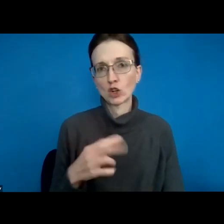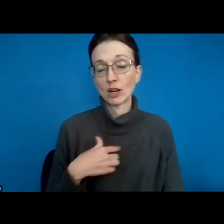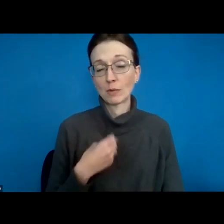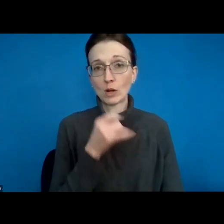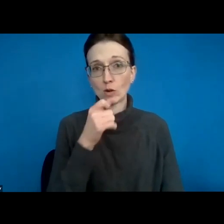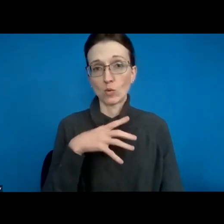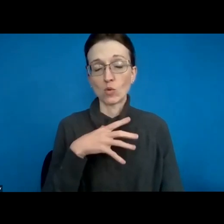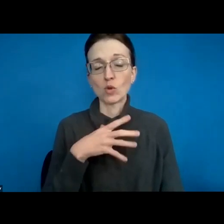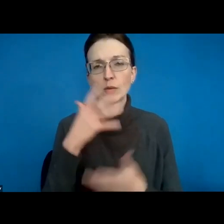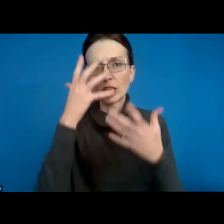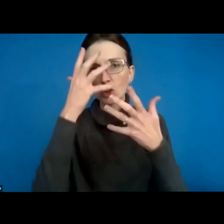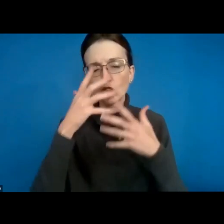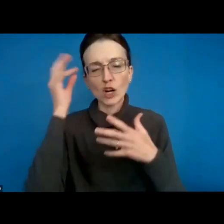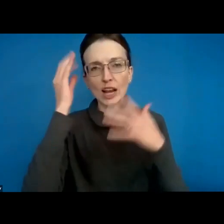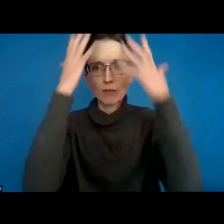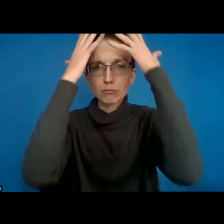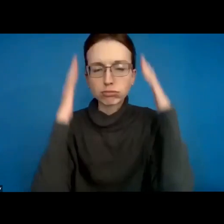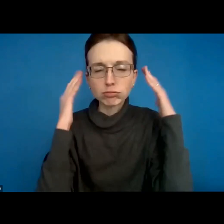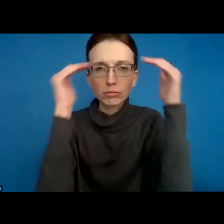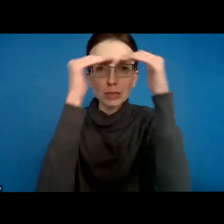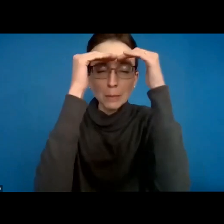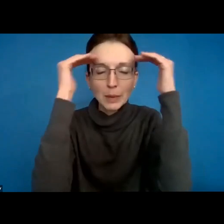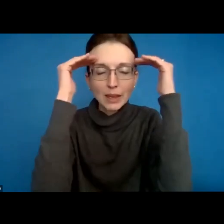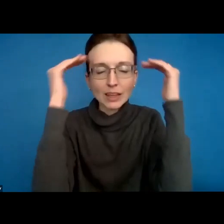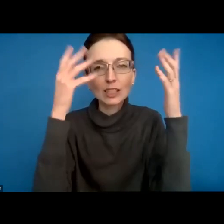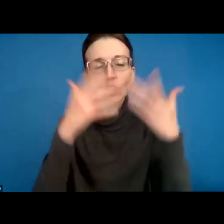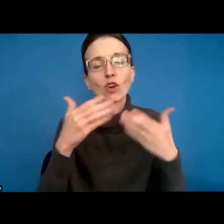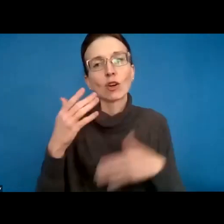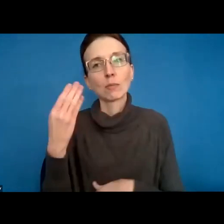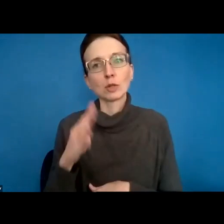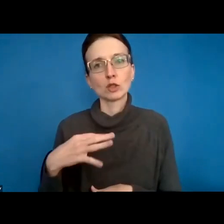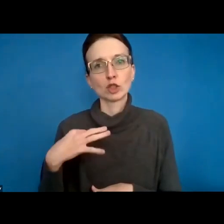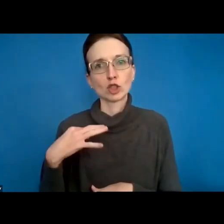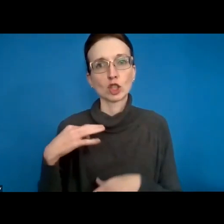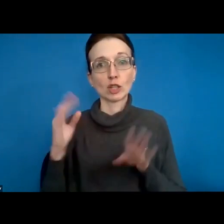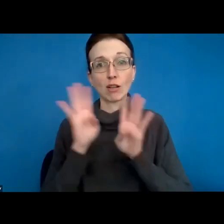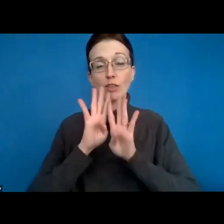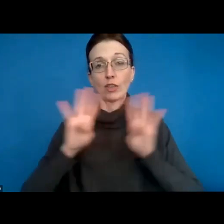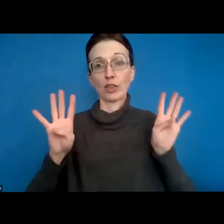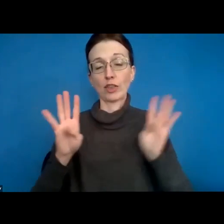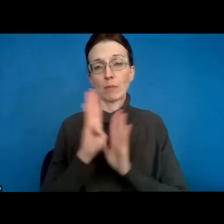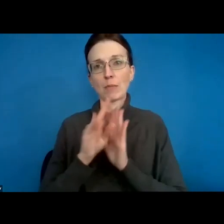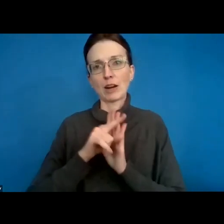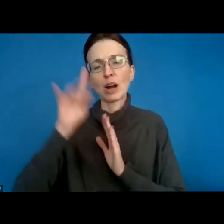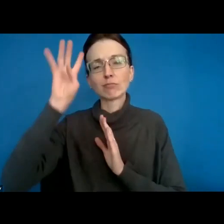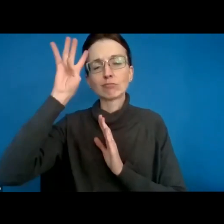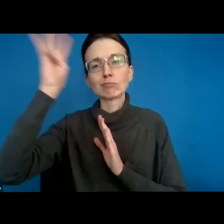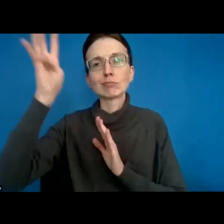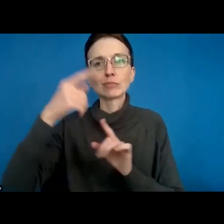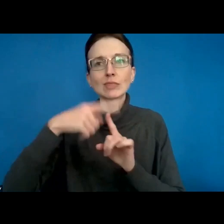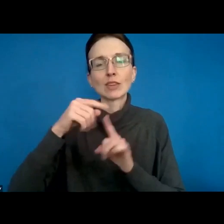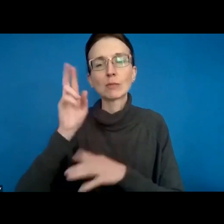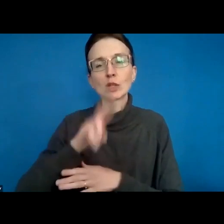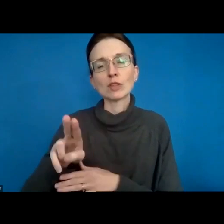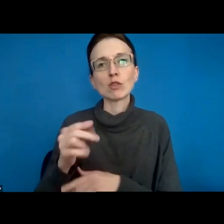with straight dark hair and bangs wearing a dark blue shirt against a virtual background of the used Gardner